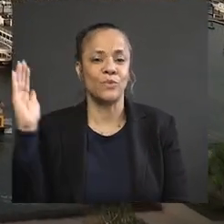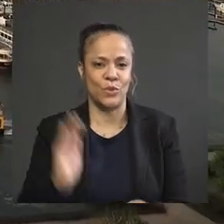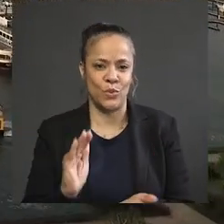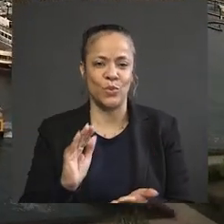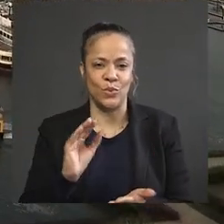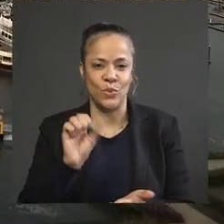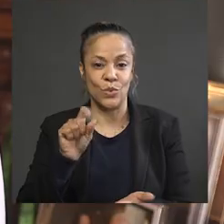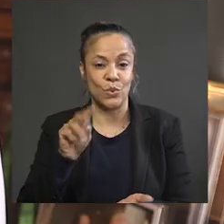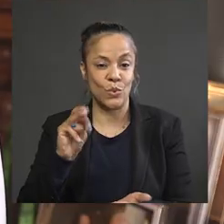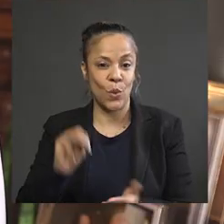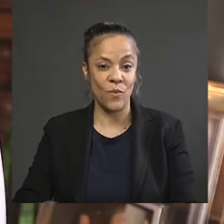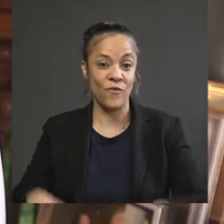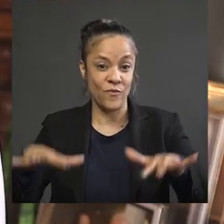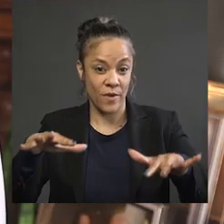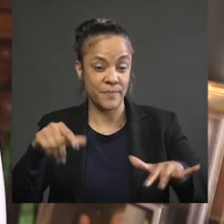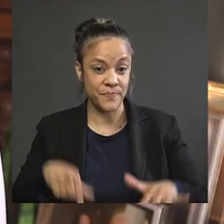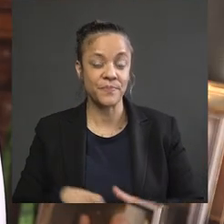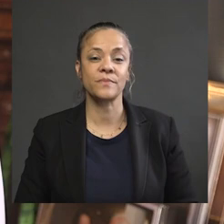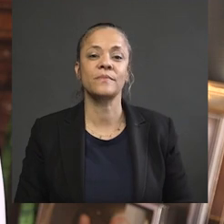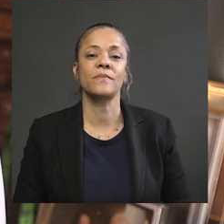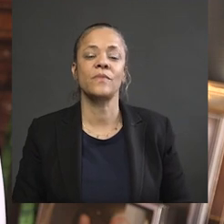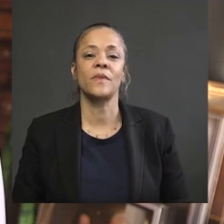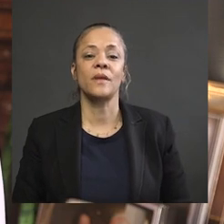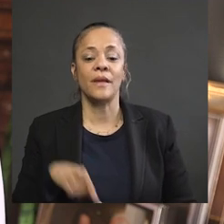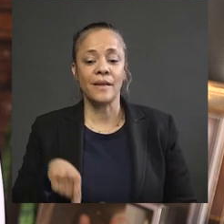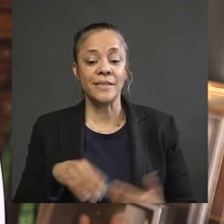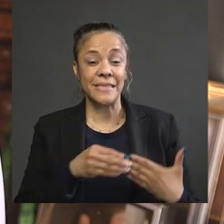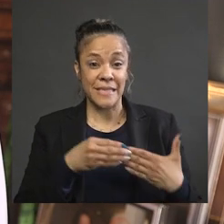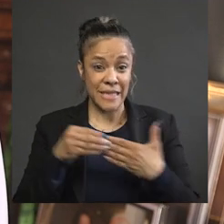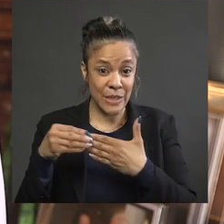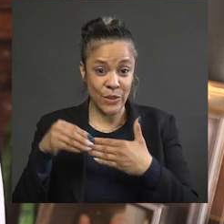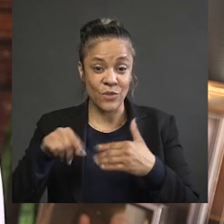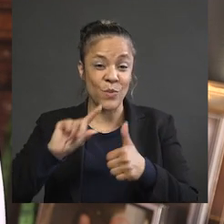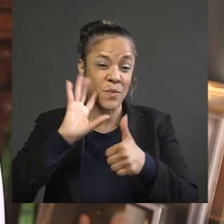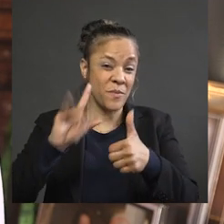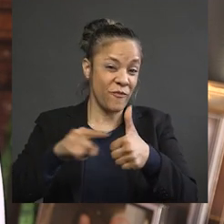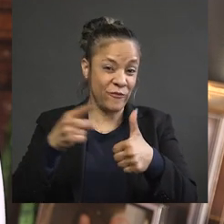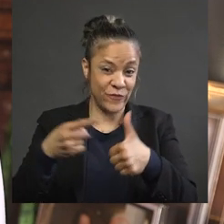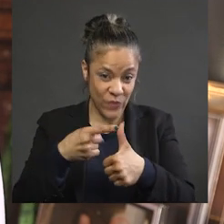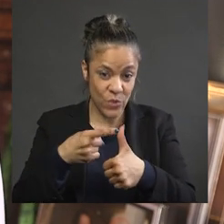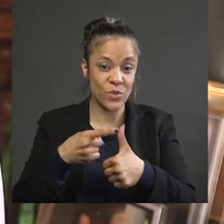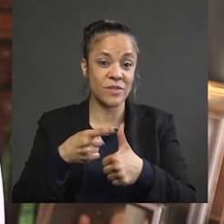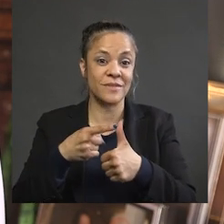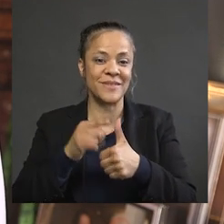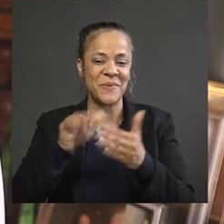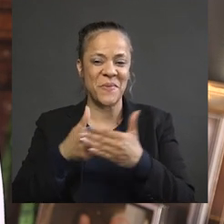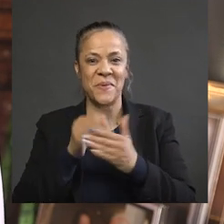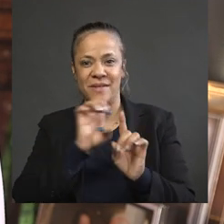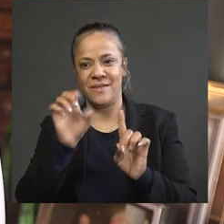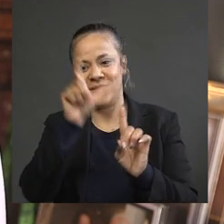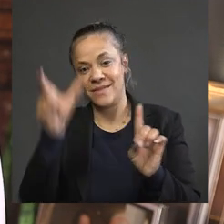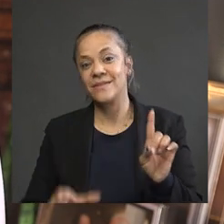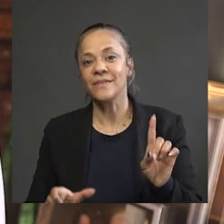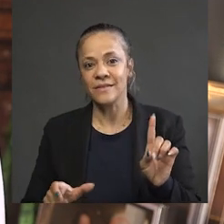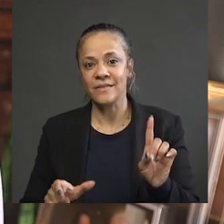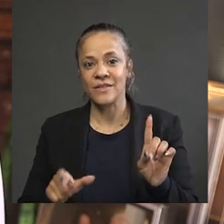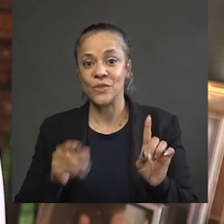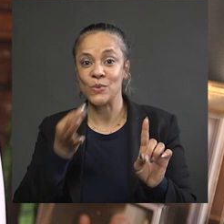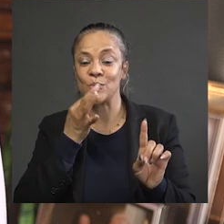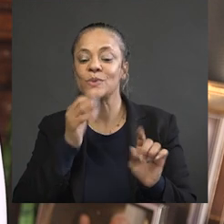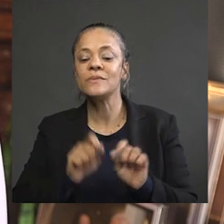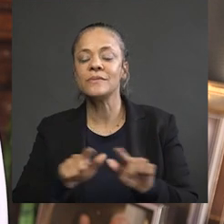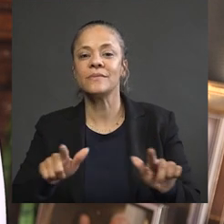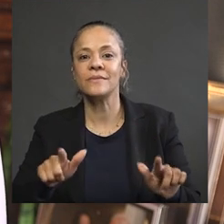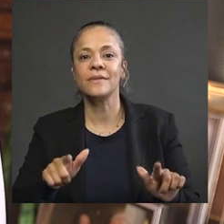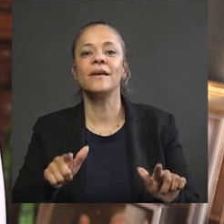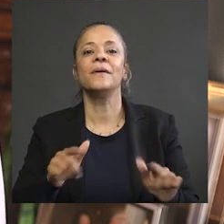absorption strategies. As a leader in transportation electrification, we will become the first municipality on the entire East Coast to